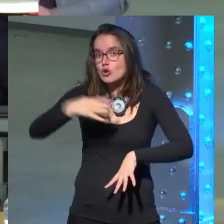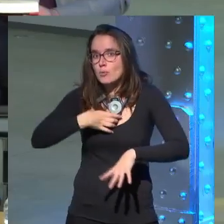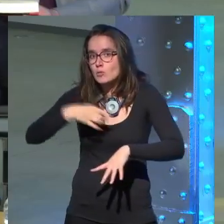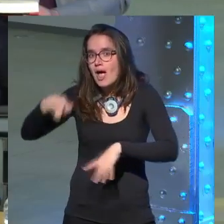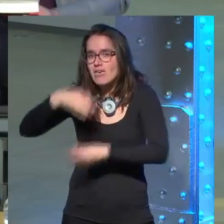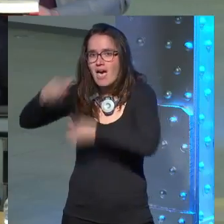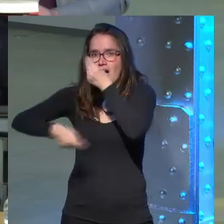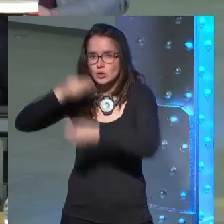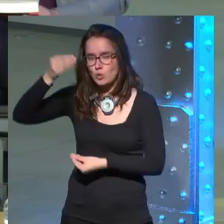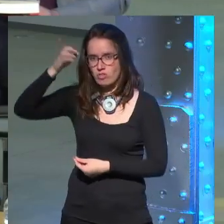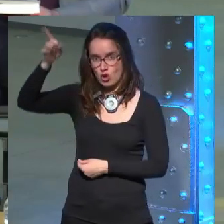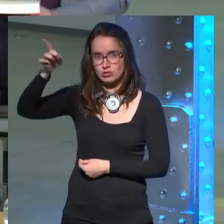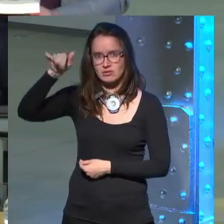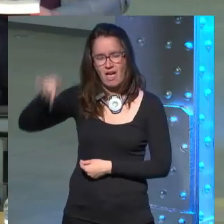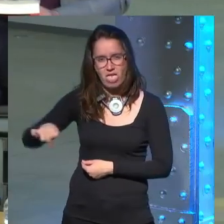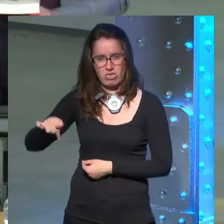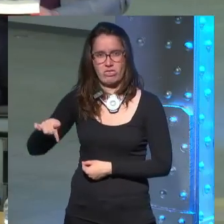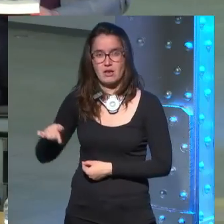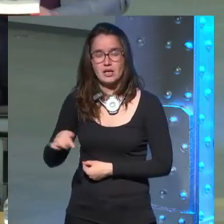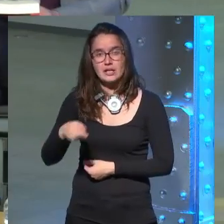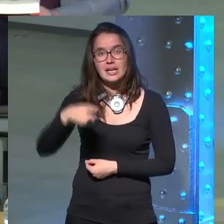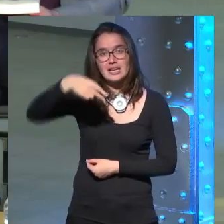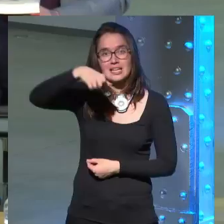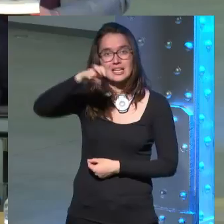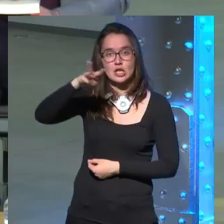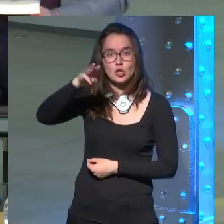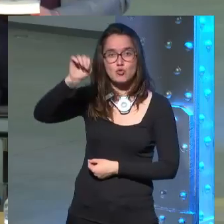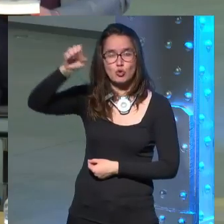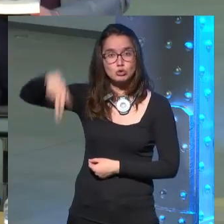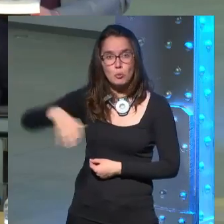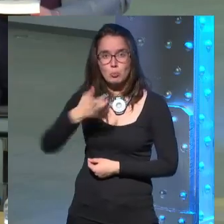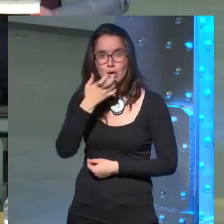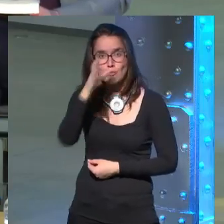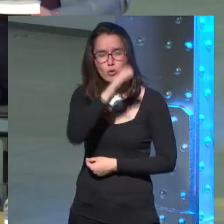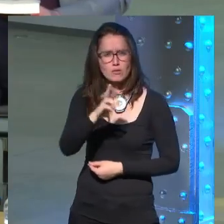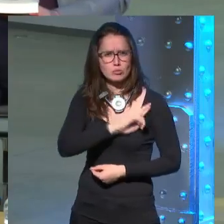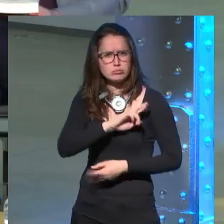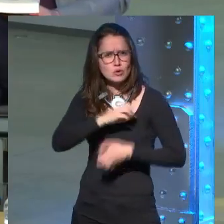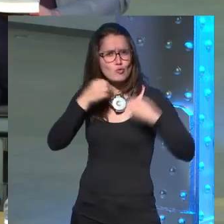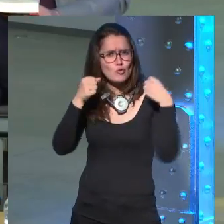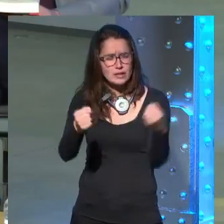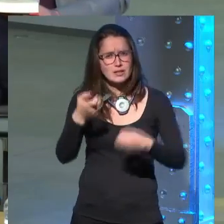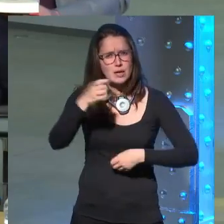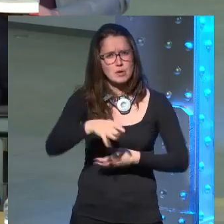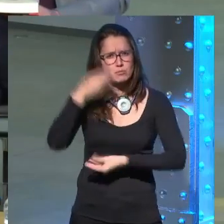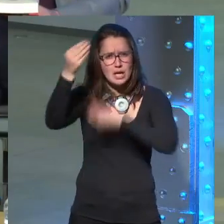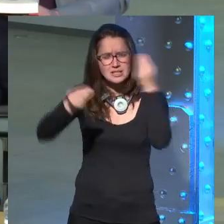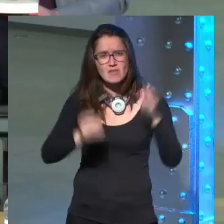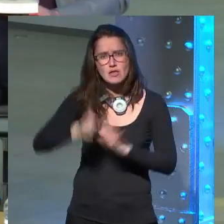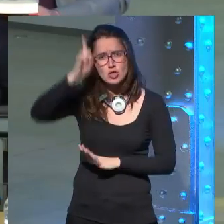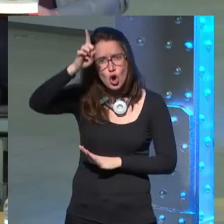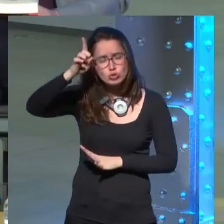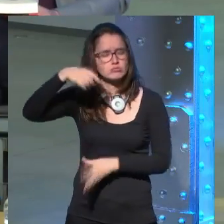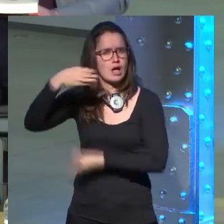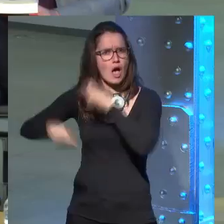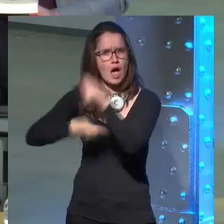interesting because Isaac Newton, he was a very religious scientist. He also believed that his God was acting